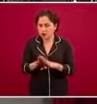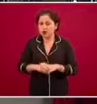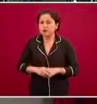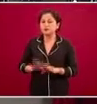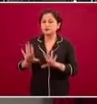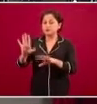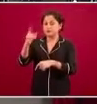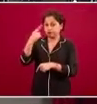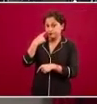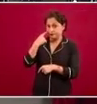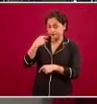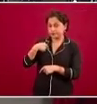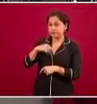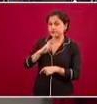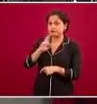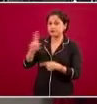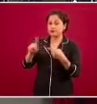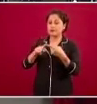First of all, the tunnels.